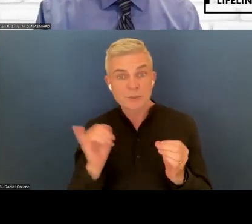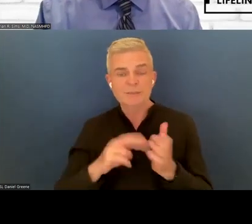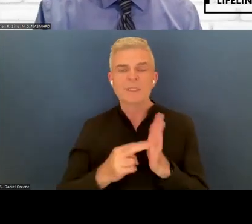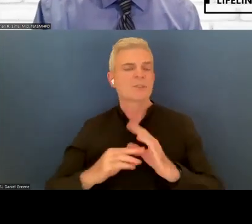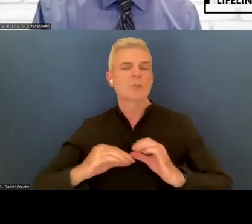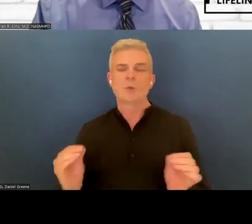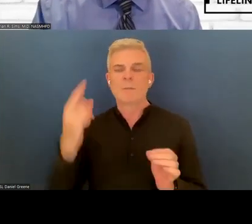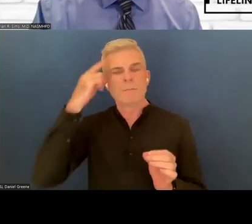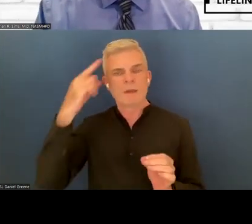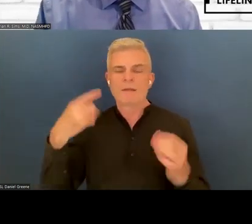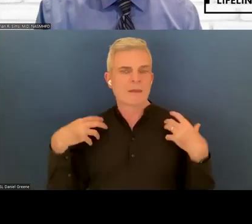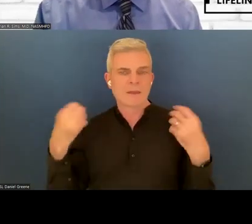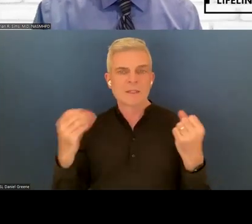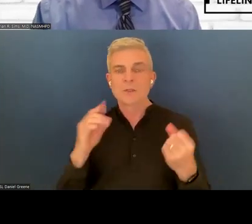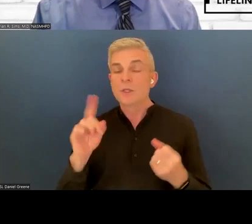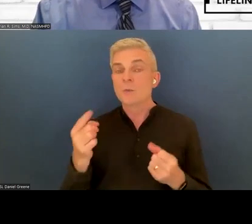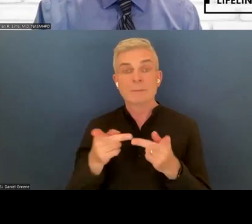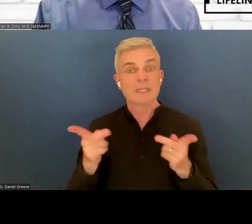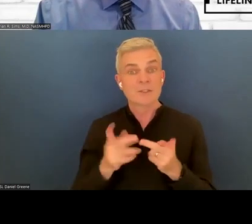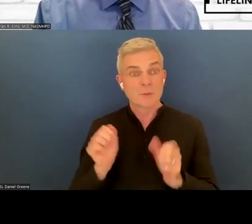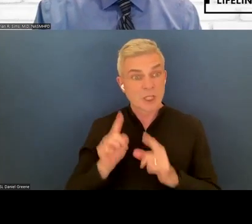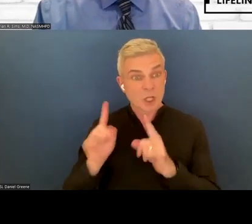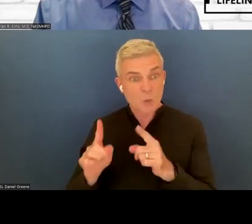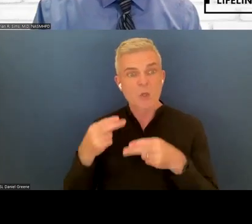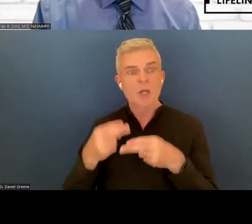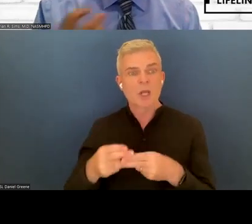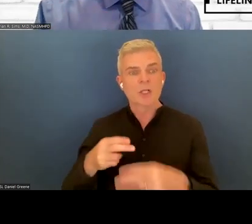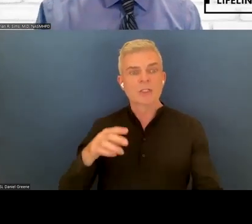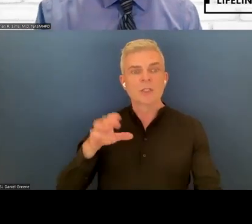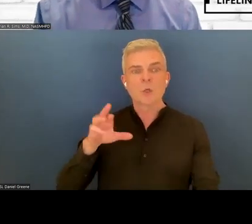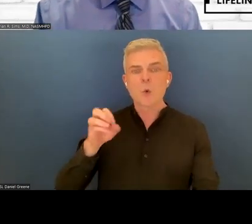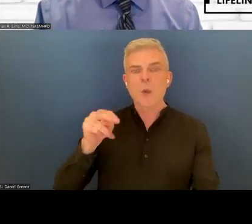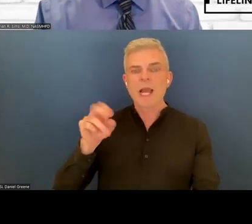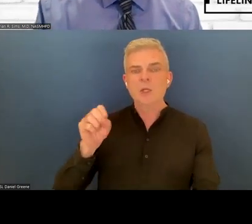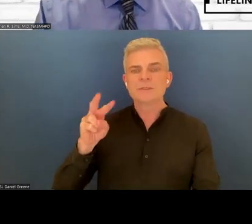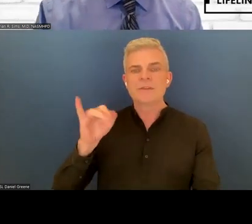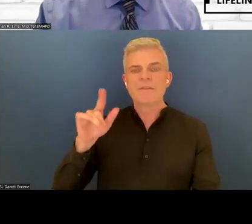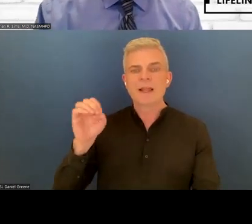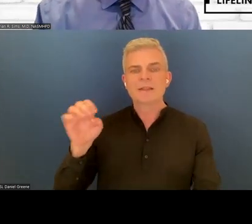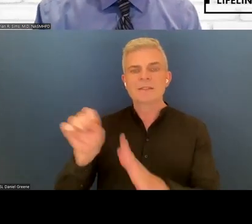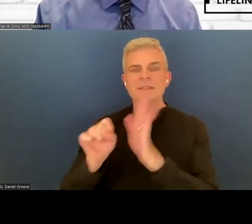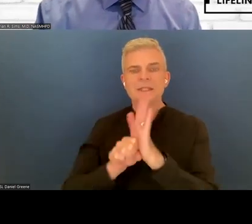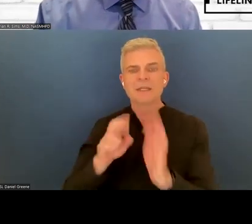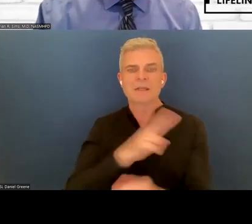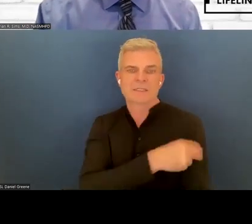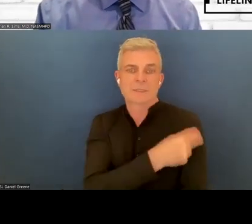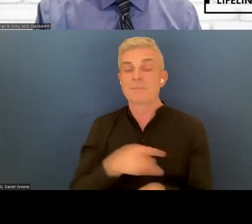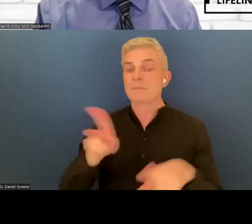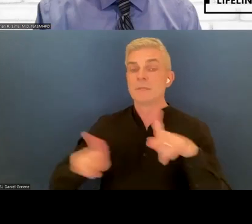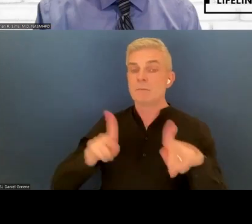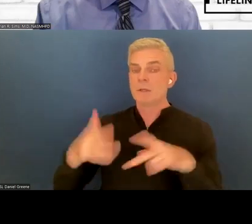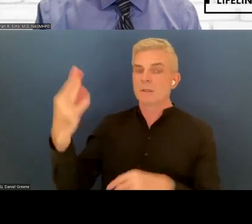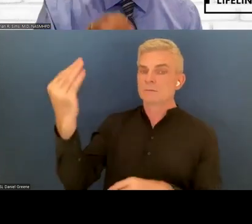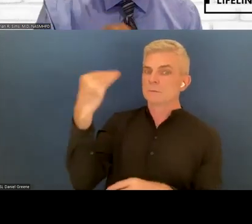could look at was going to a place that was called Crownsville State Hospital. And it was embedded in us that this was a place you did not want to go to. This